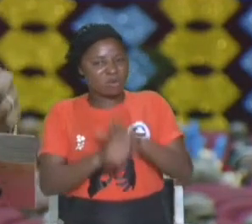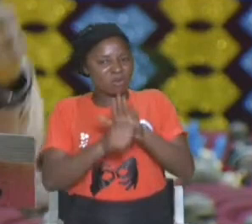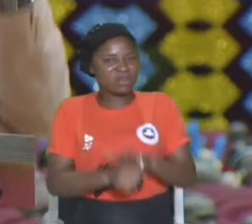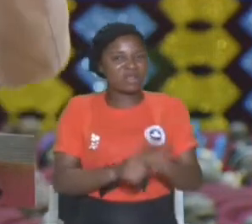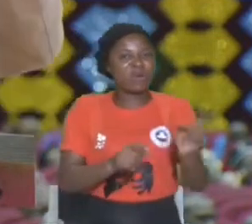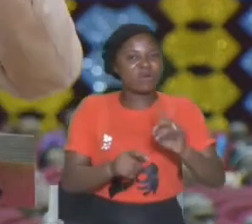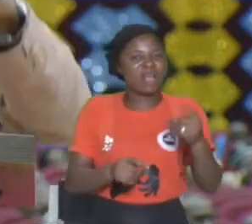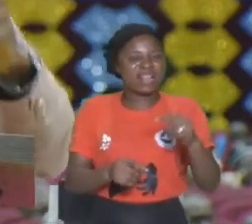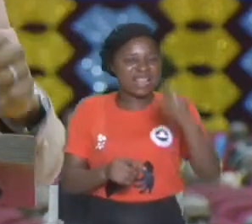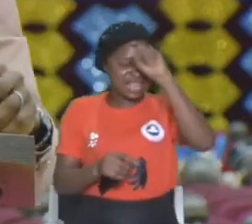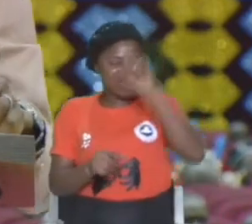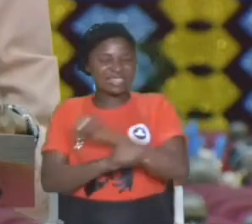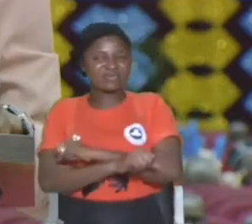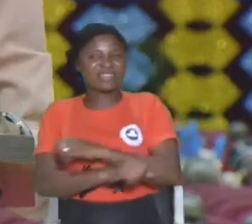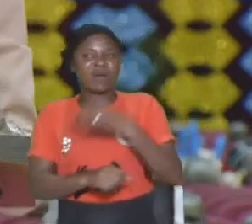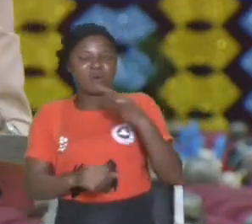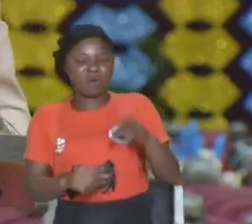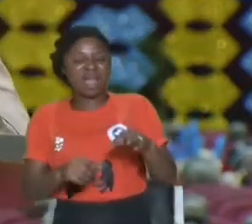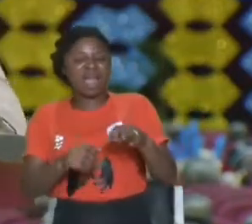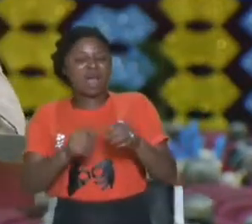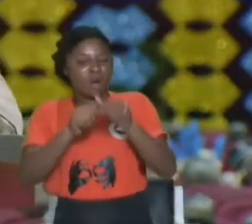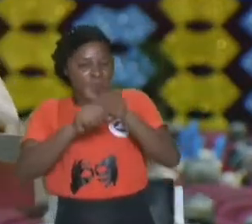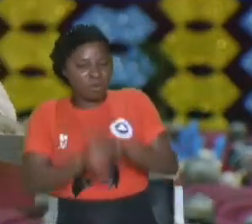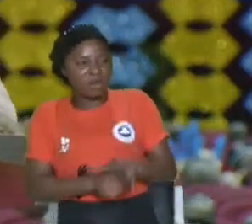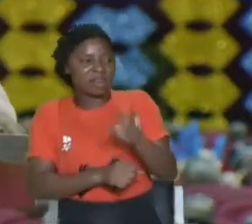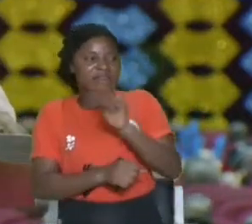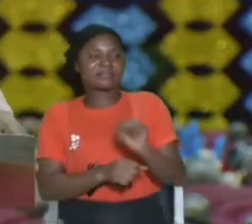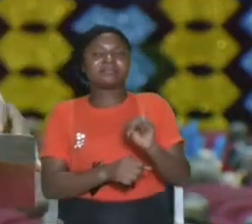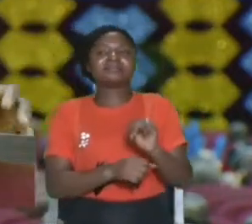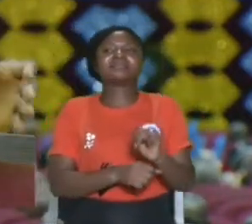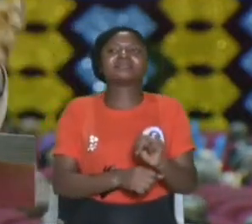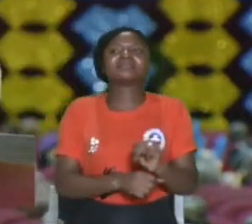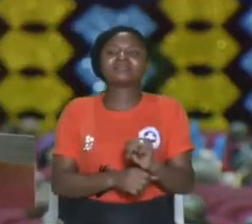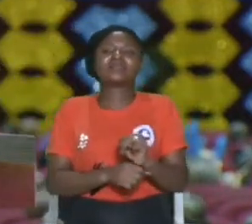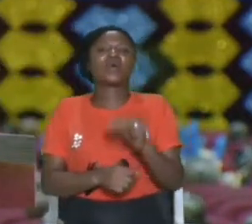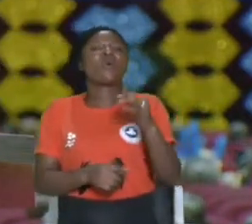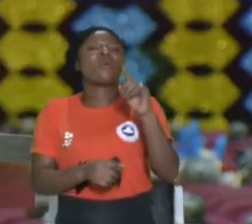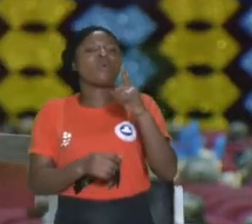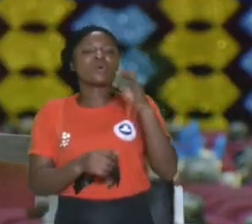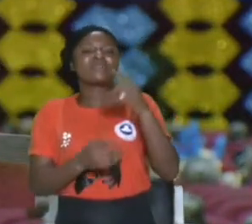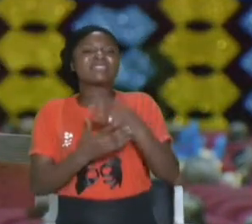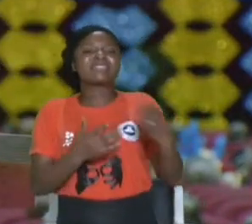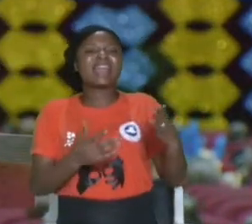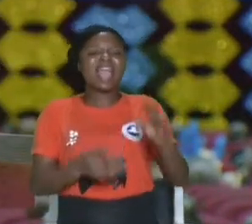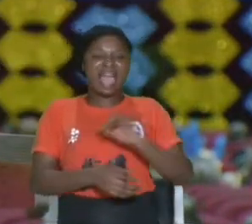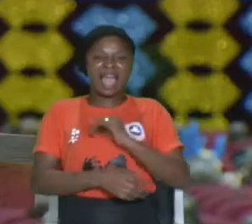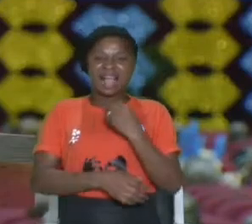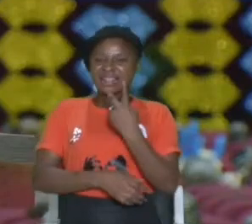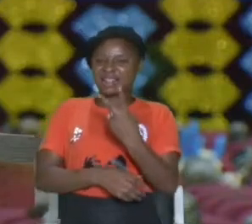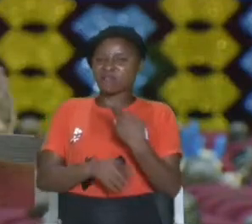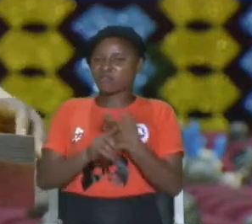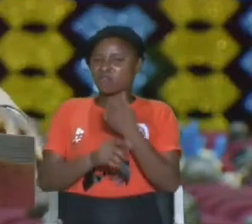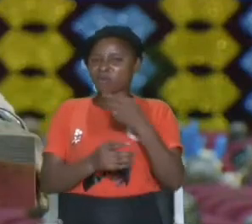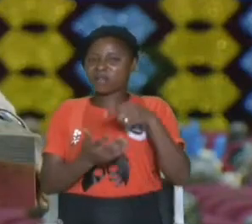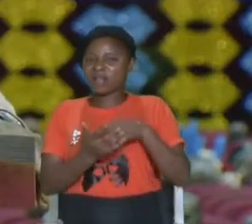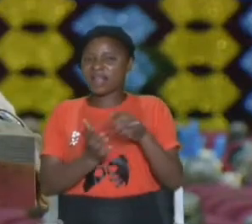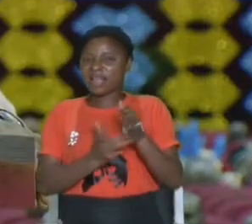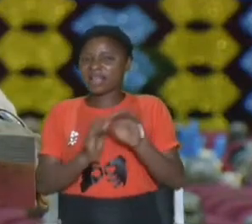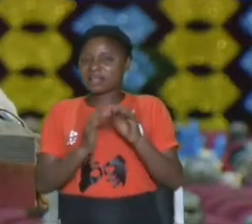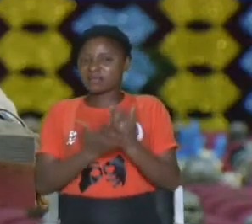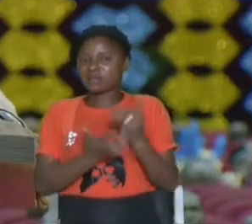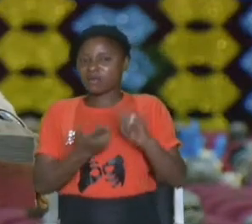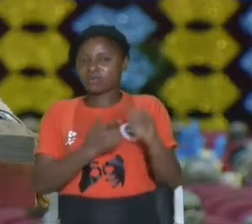the Egyptians oppressed them. One of the things I see from this scripture